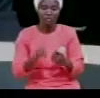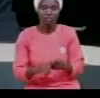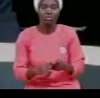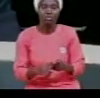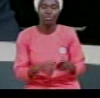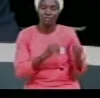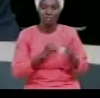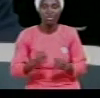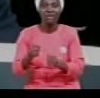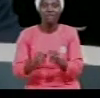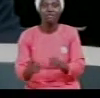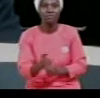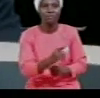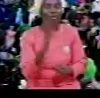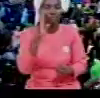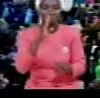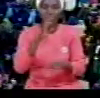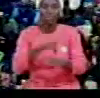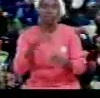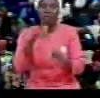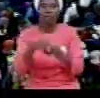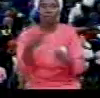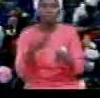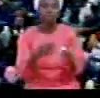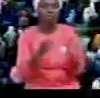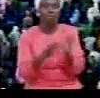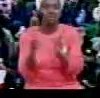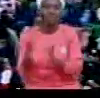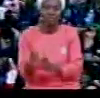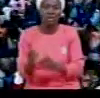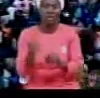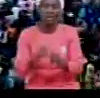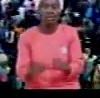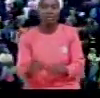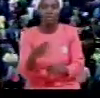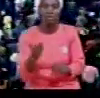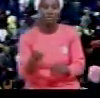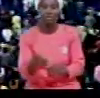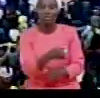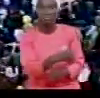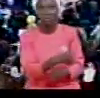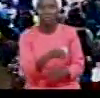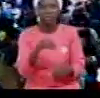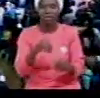Everyone will be touched in the name of Jesus. Every one of them in Zion